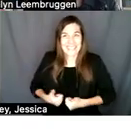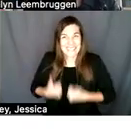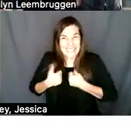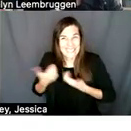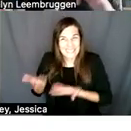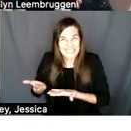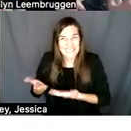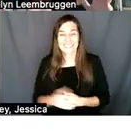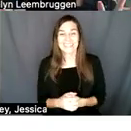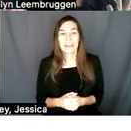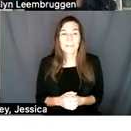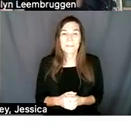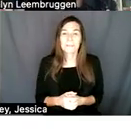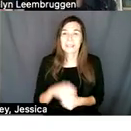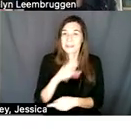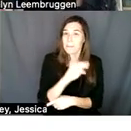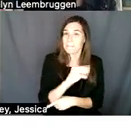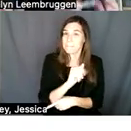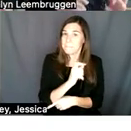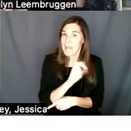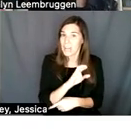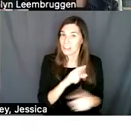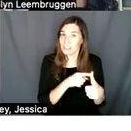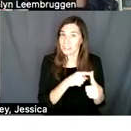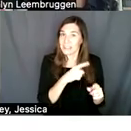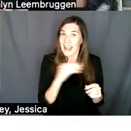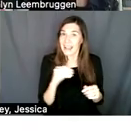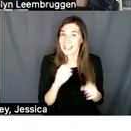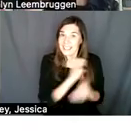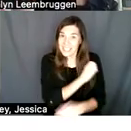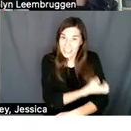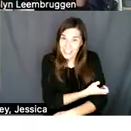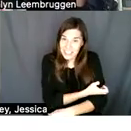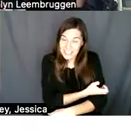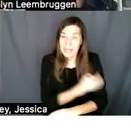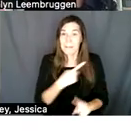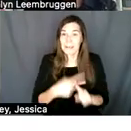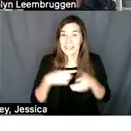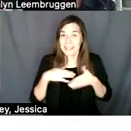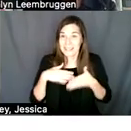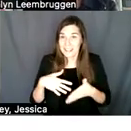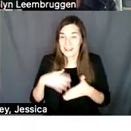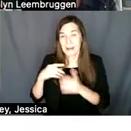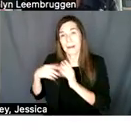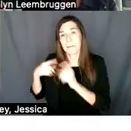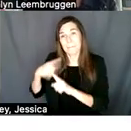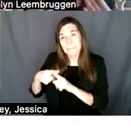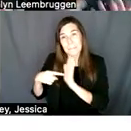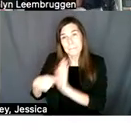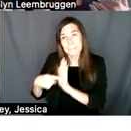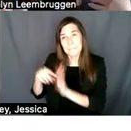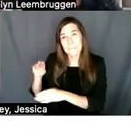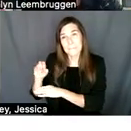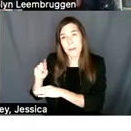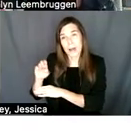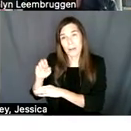is how matter and energy move, but it is also a study and it is also a model that we create. So it's a way